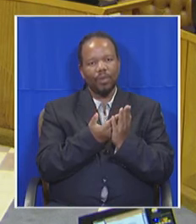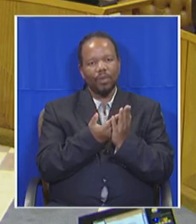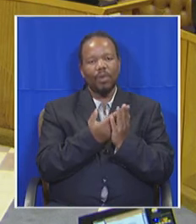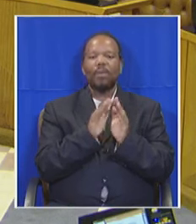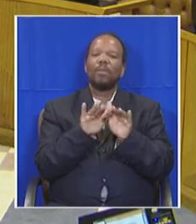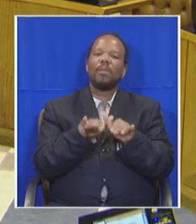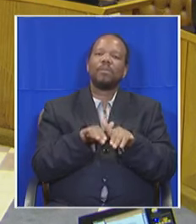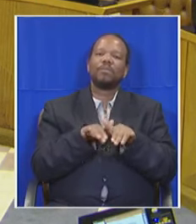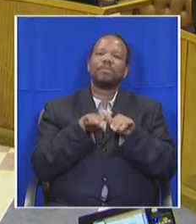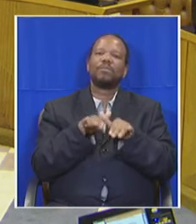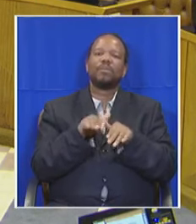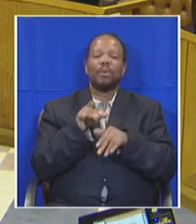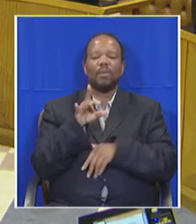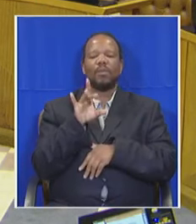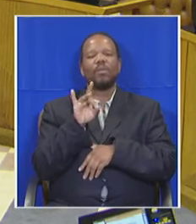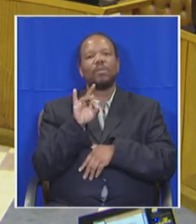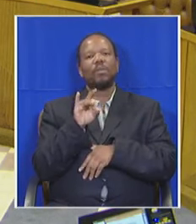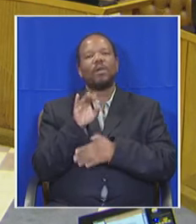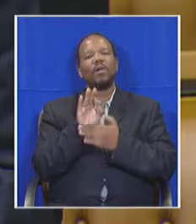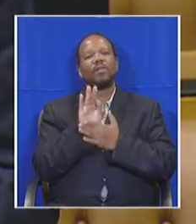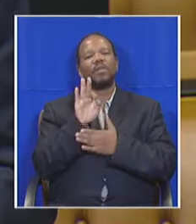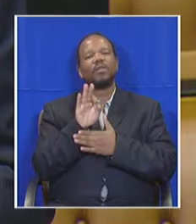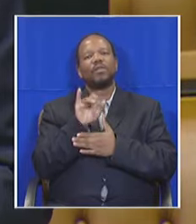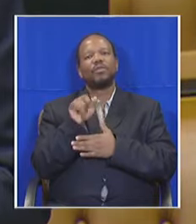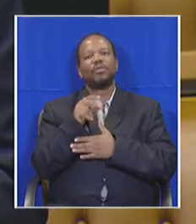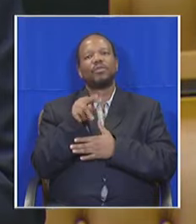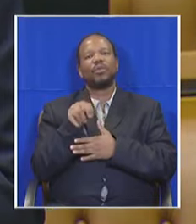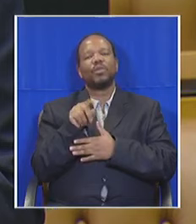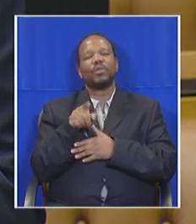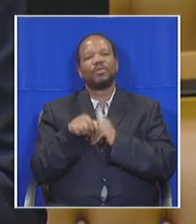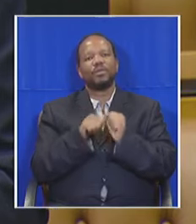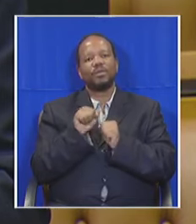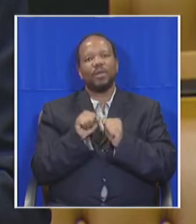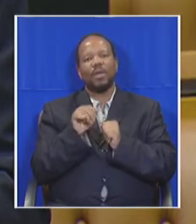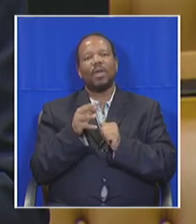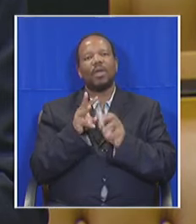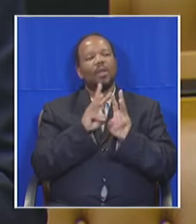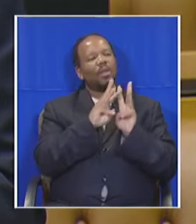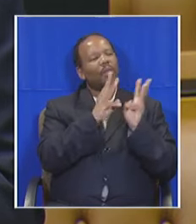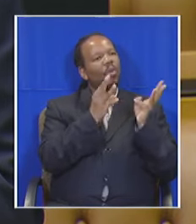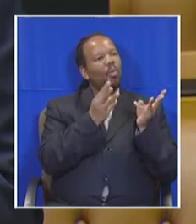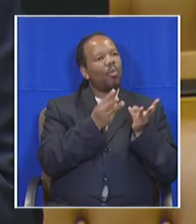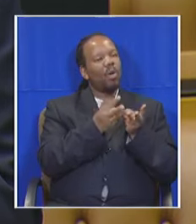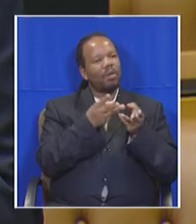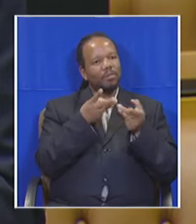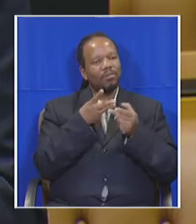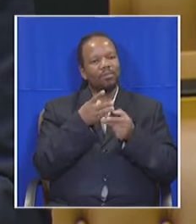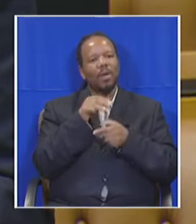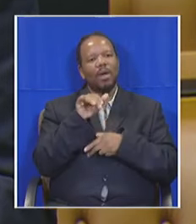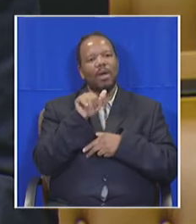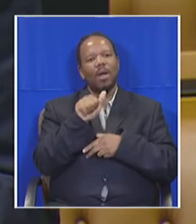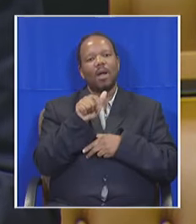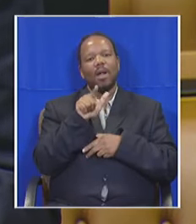notes that on Tuesday, 13 June 2017, the world observed International Albinism Awareness